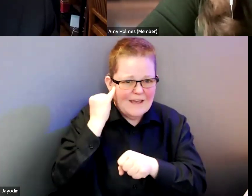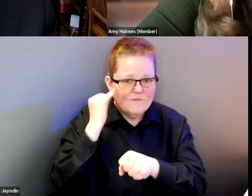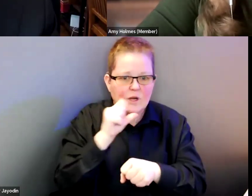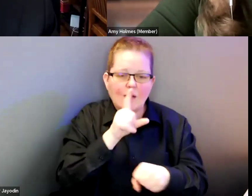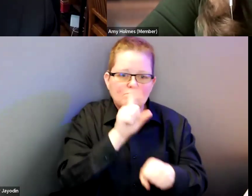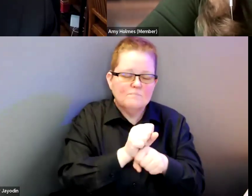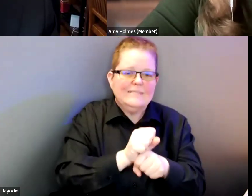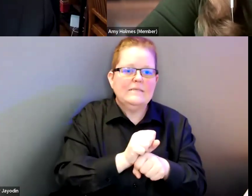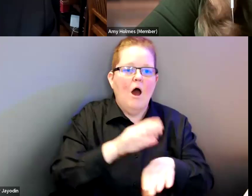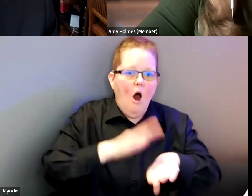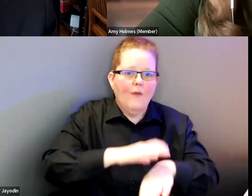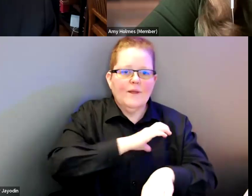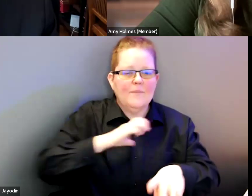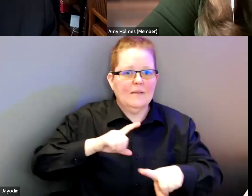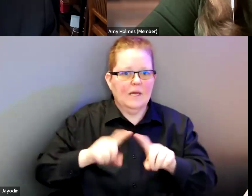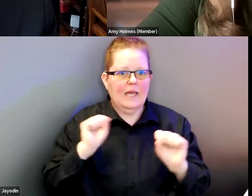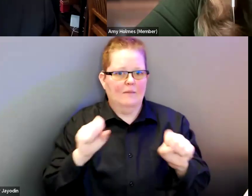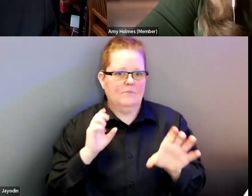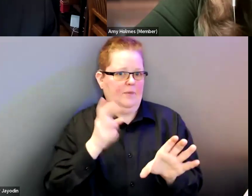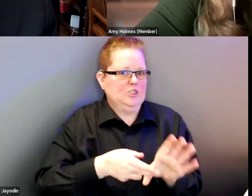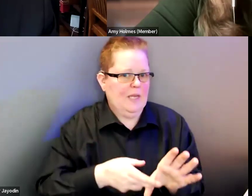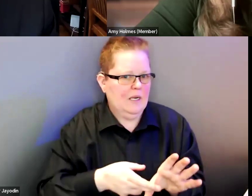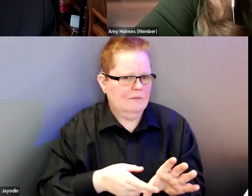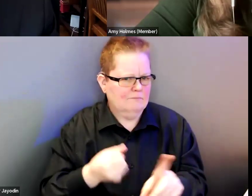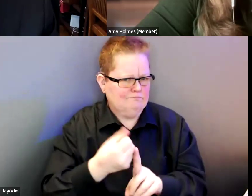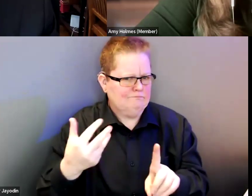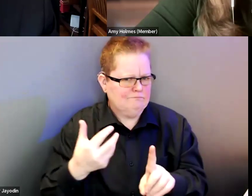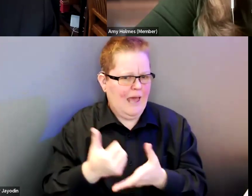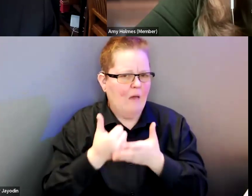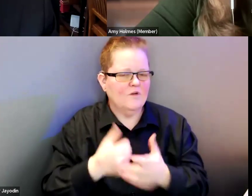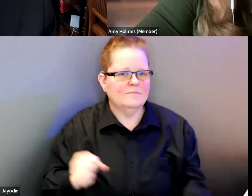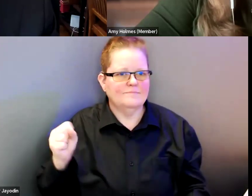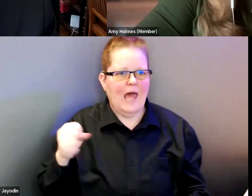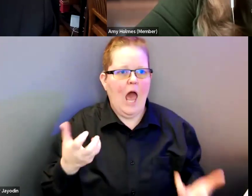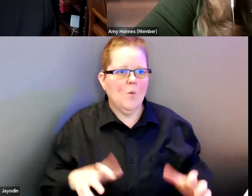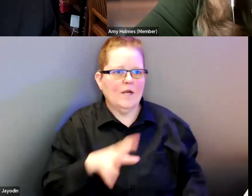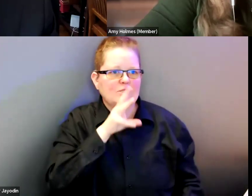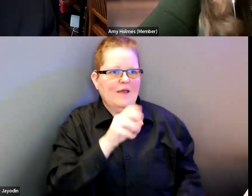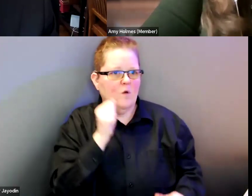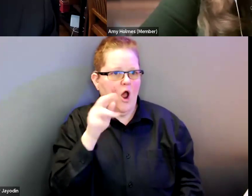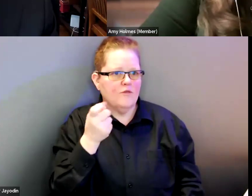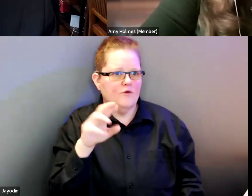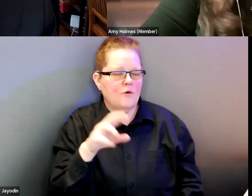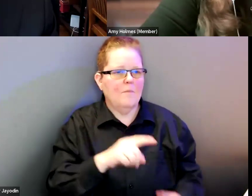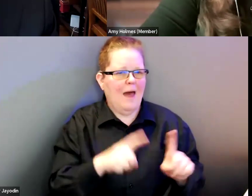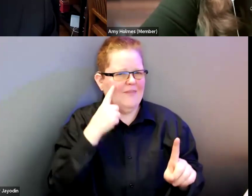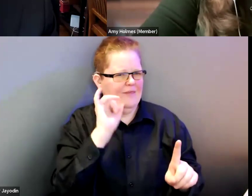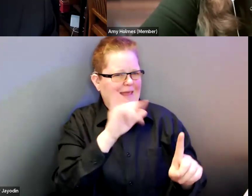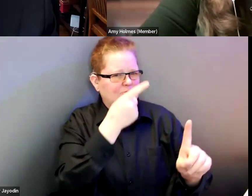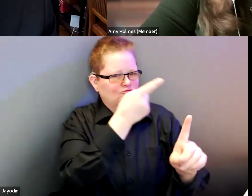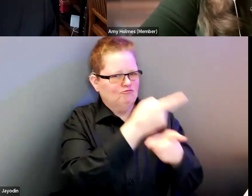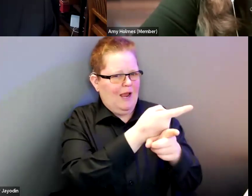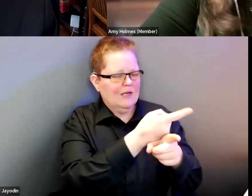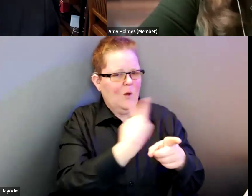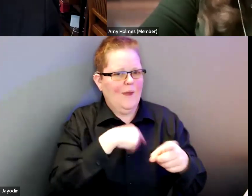others. I thought it was helpful. Yeah, I don't want to speak for Arthur, but my understanding is that's exactly correct. And we can establish a